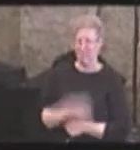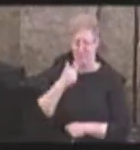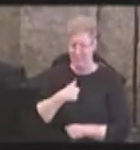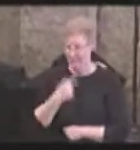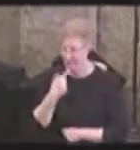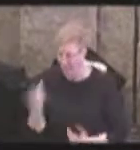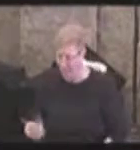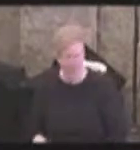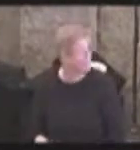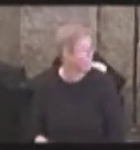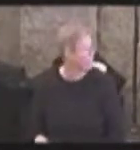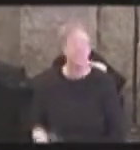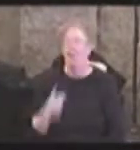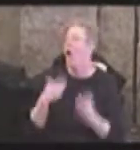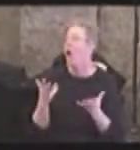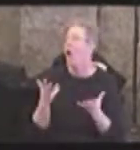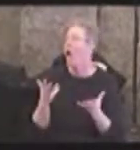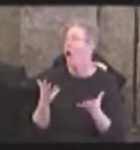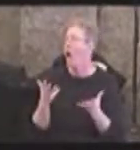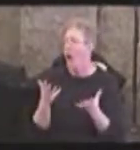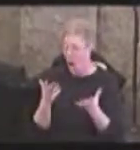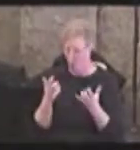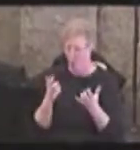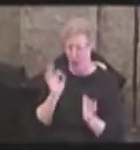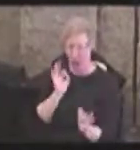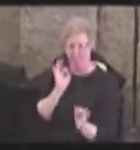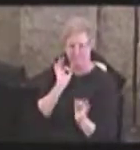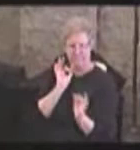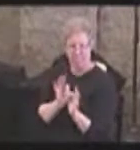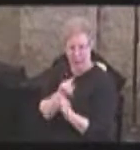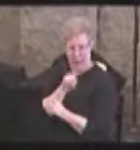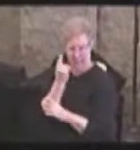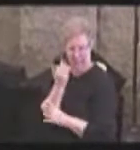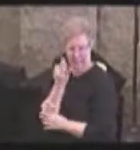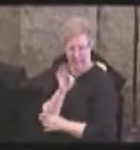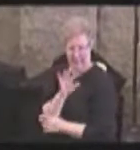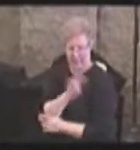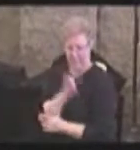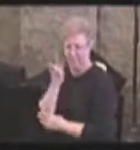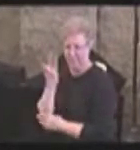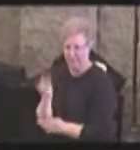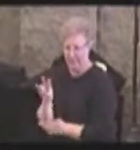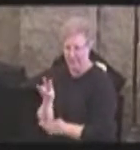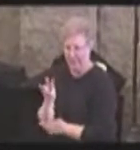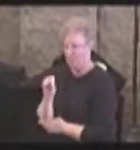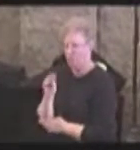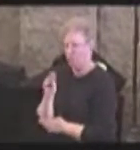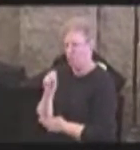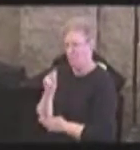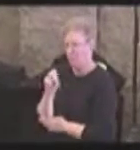this. I want a mint condition, black, 1977 Smokey and the Bandit Trans Am.